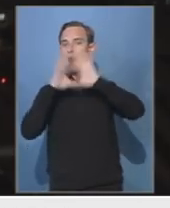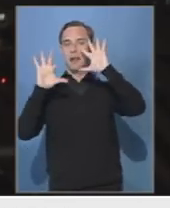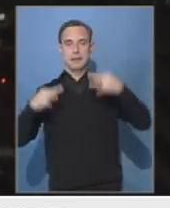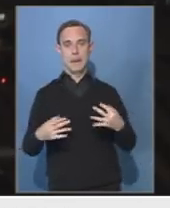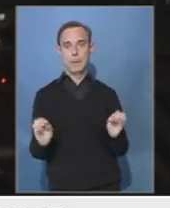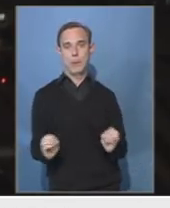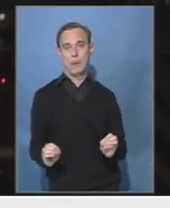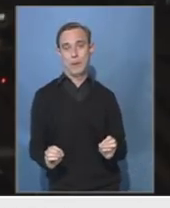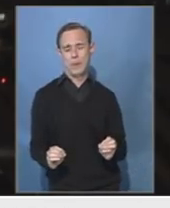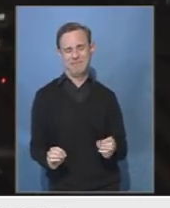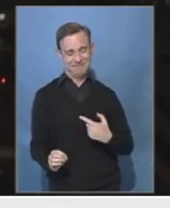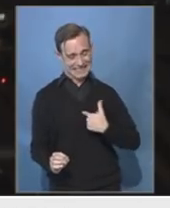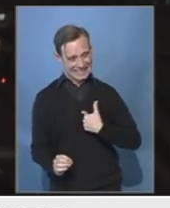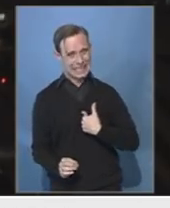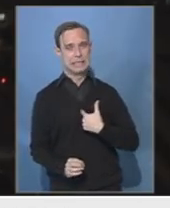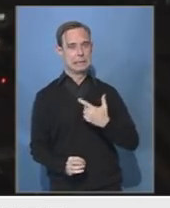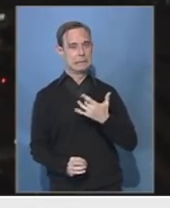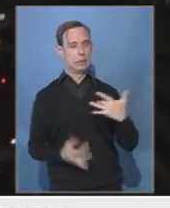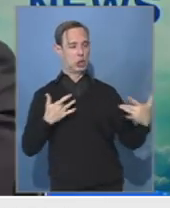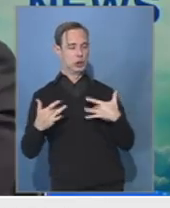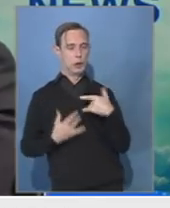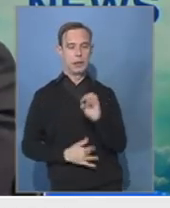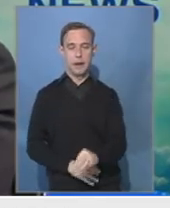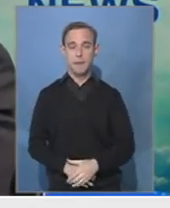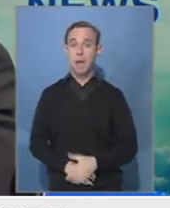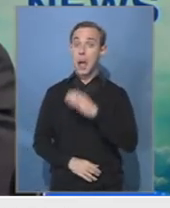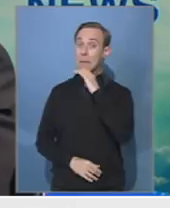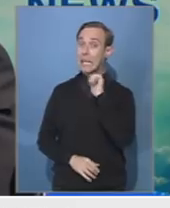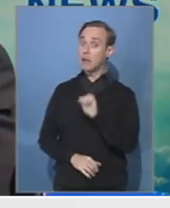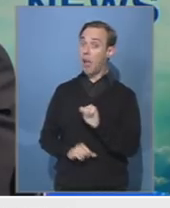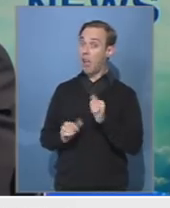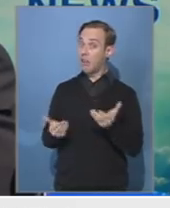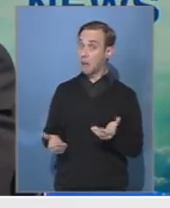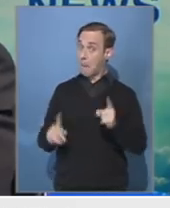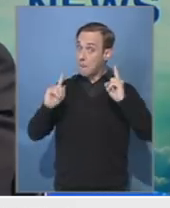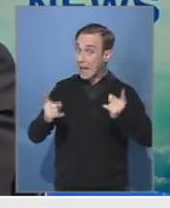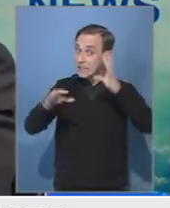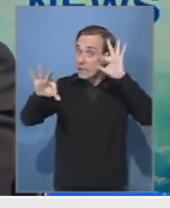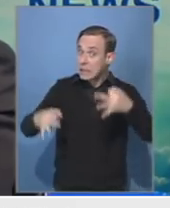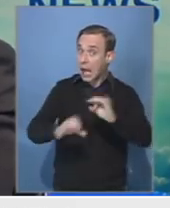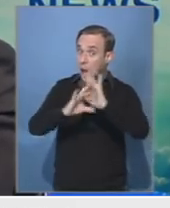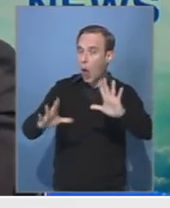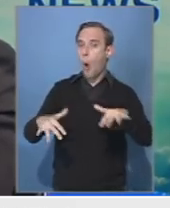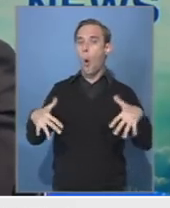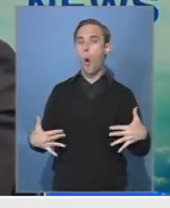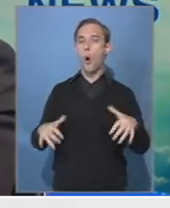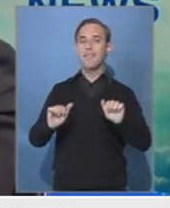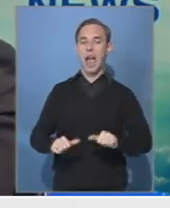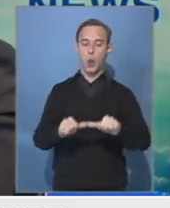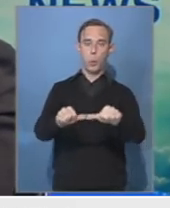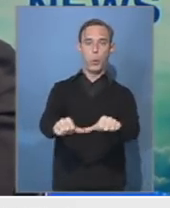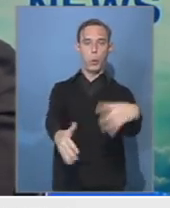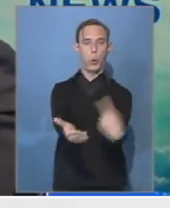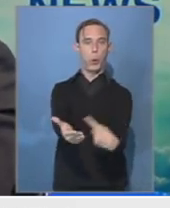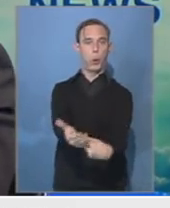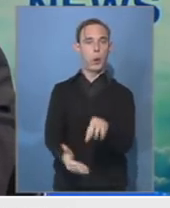on the matter. Is that something that they can afford not to do? I mean, given it's very hard